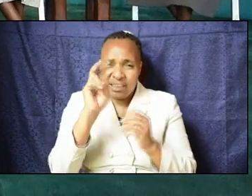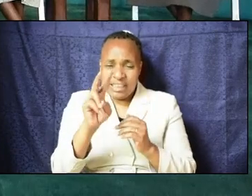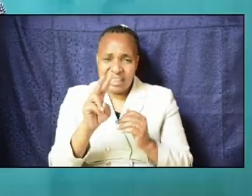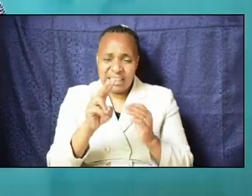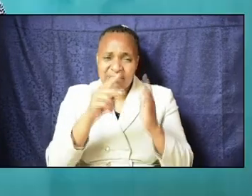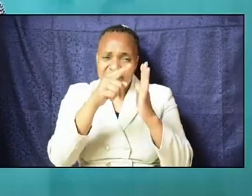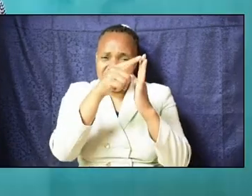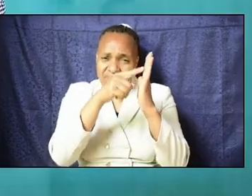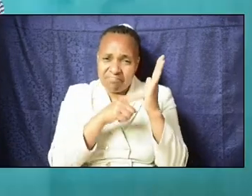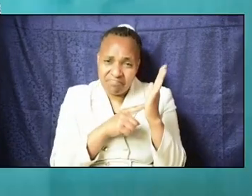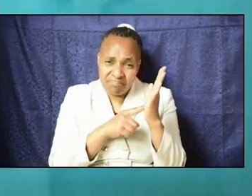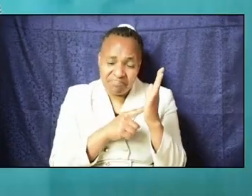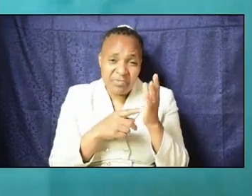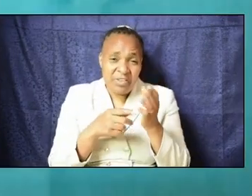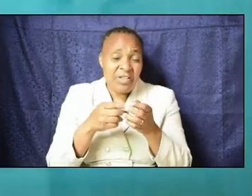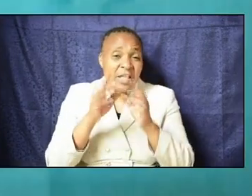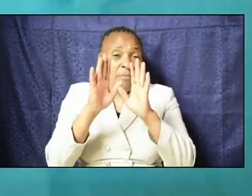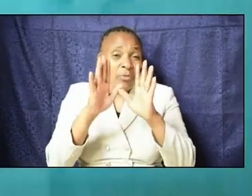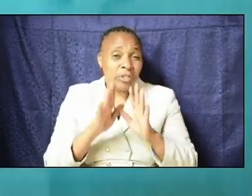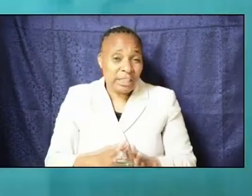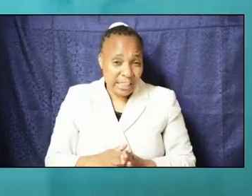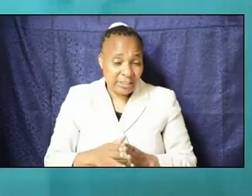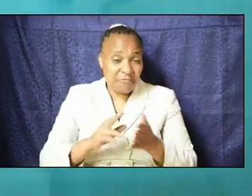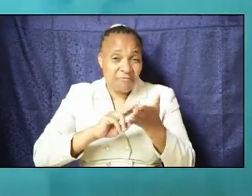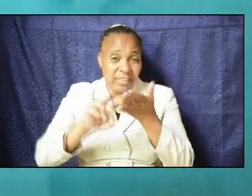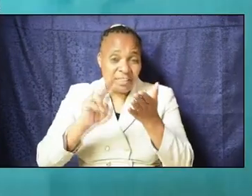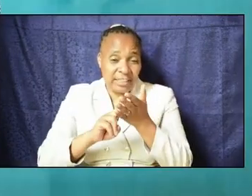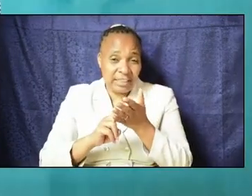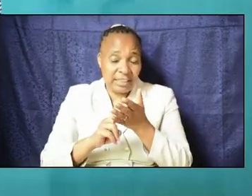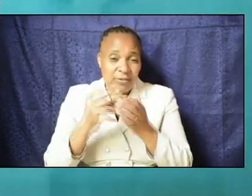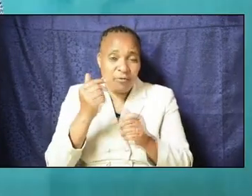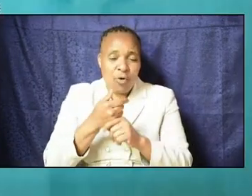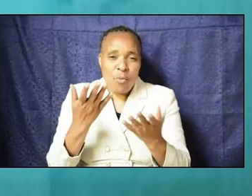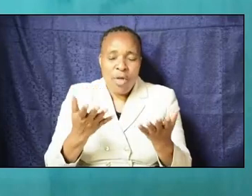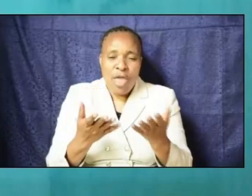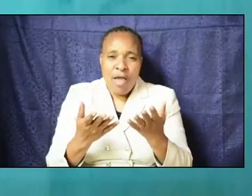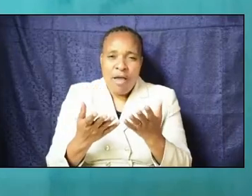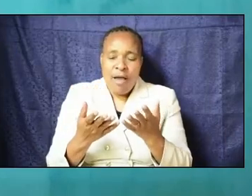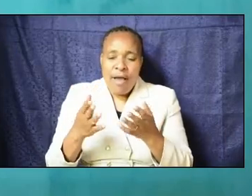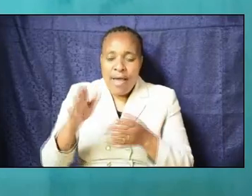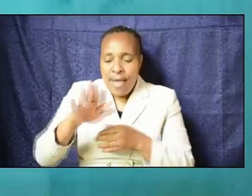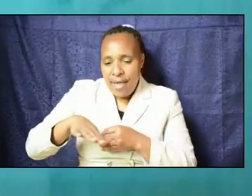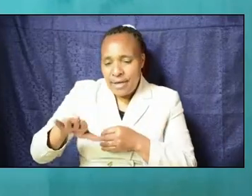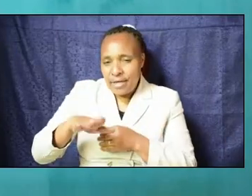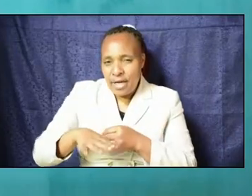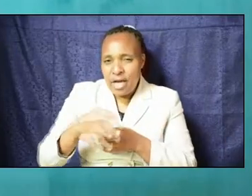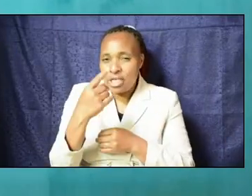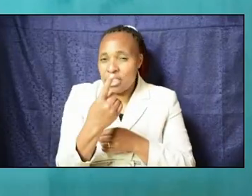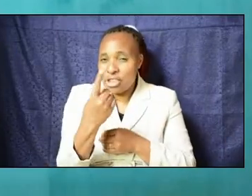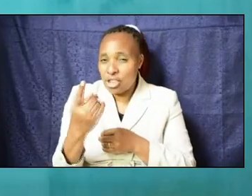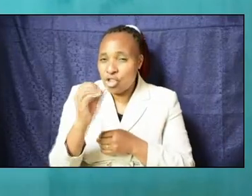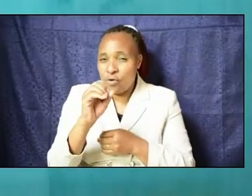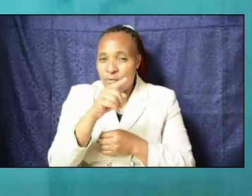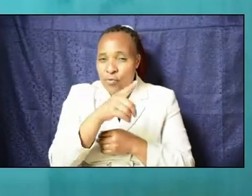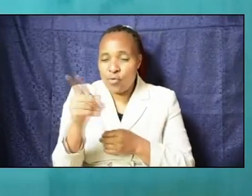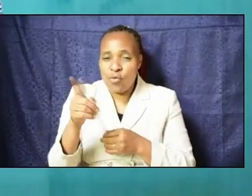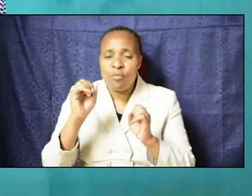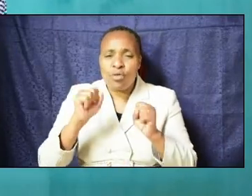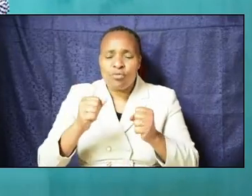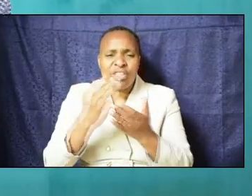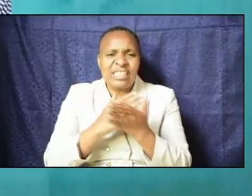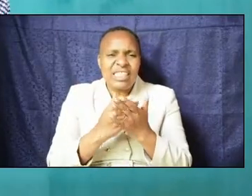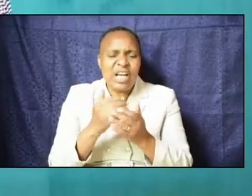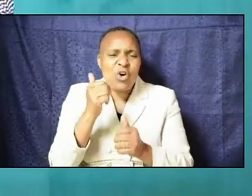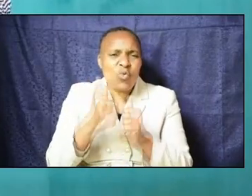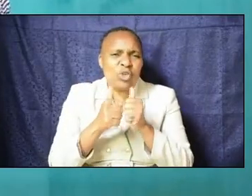texts and punchlines that we loved from the punchline section. And I'd like to give each and every one of you an opportunity to actually share